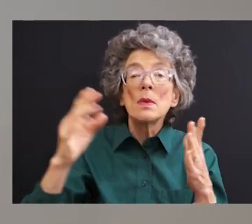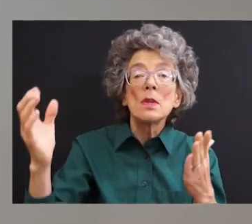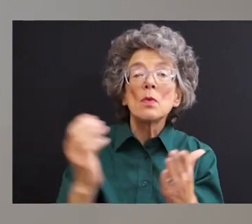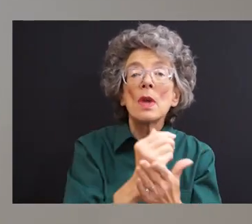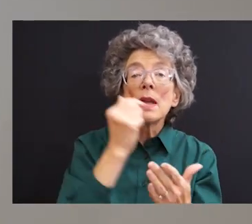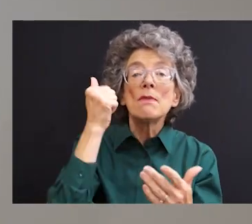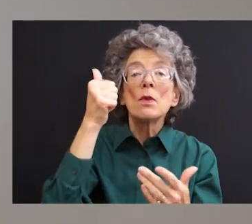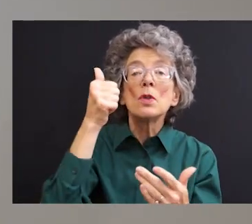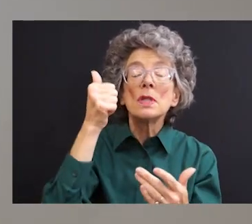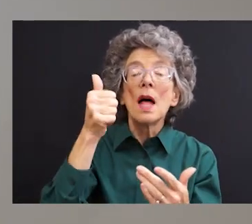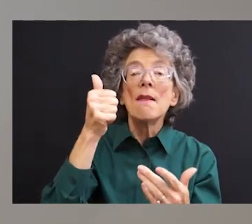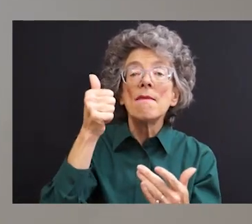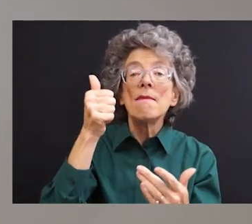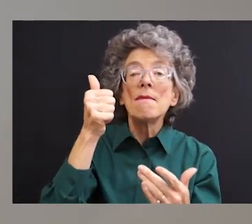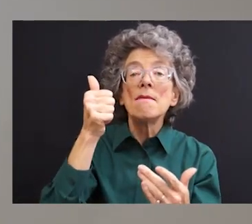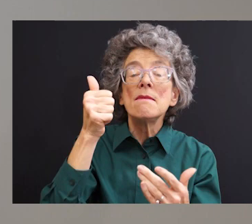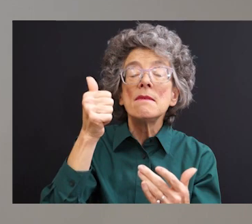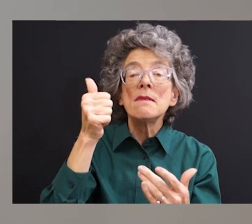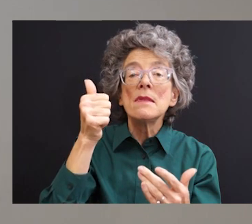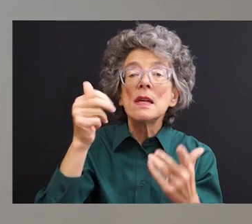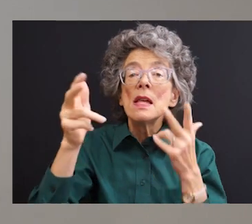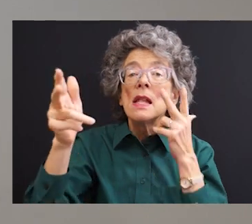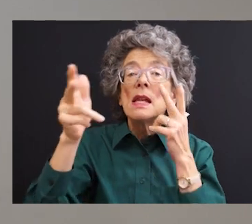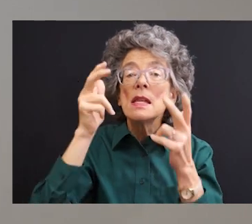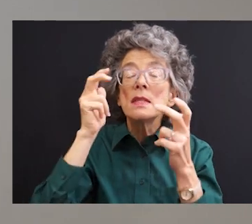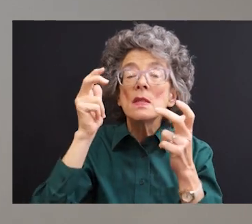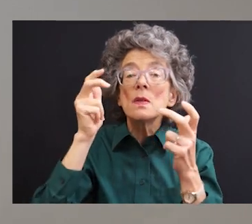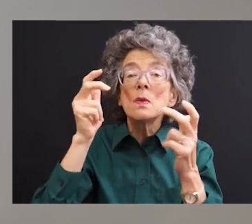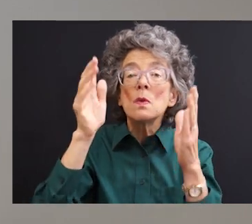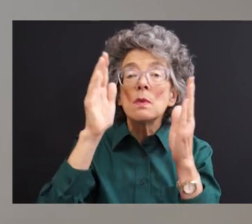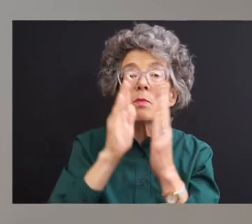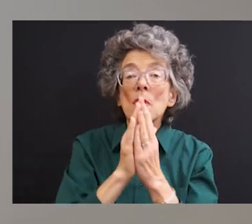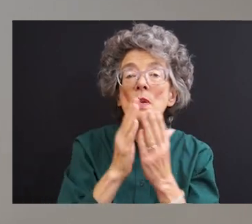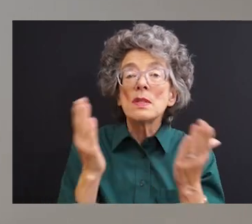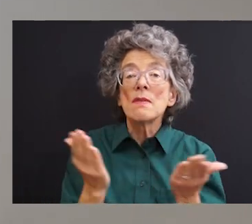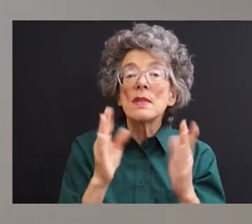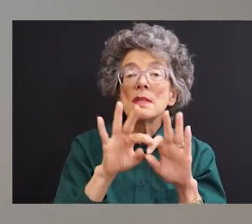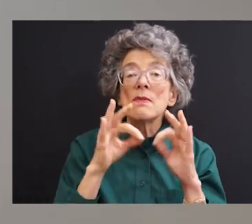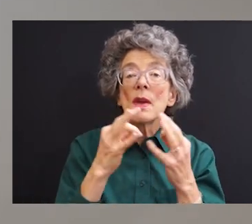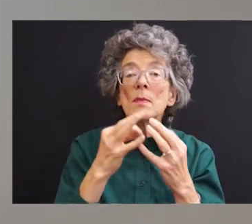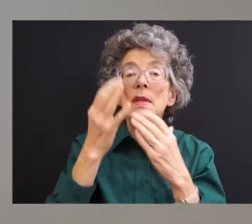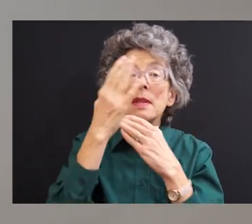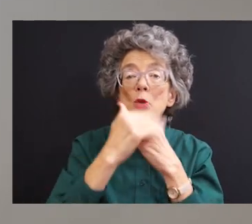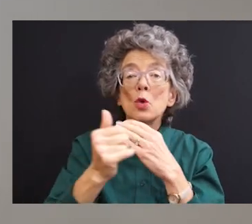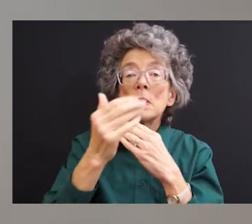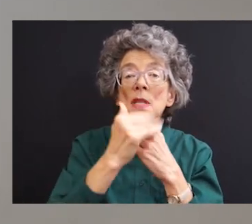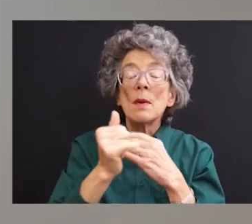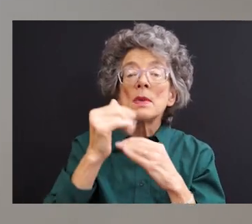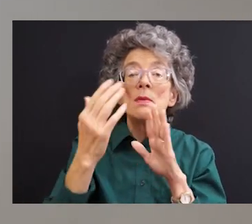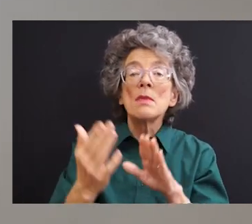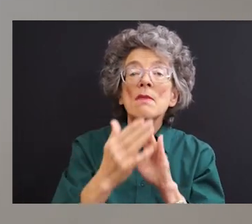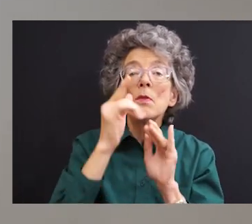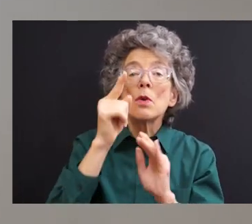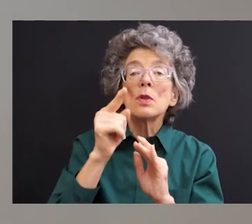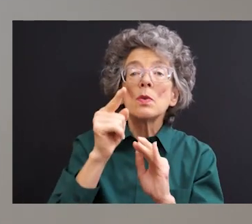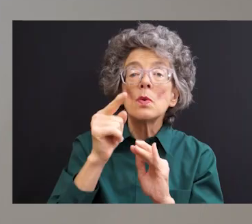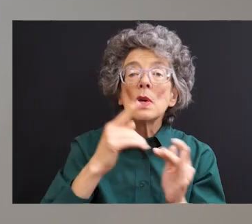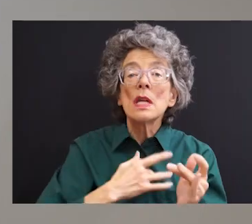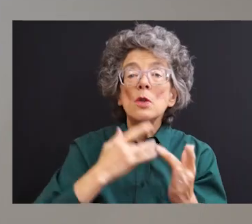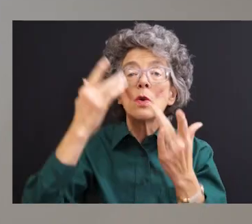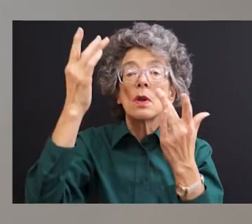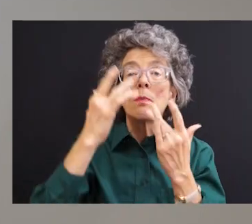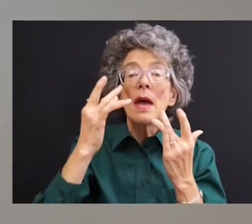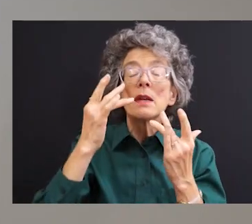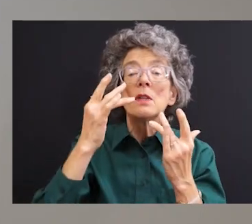gained for your own. Listen graciously to the prayers of this family whom you've summoned before you. In your